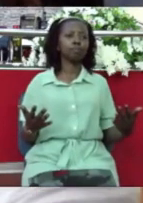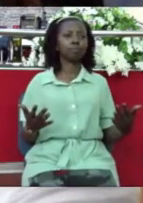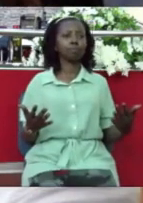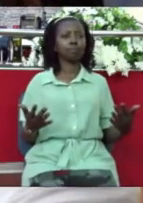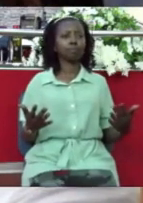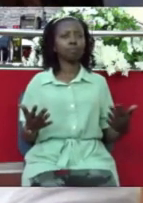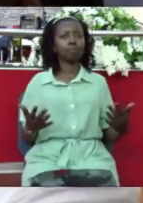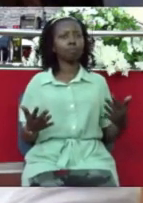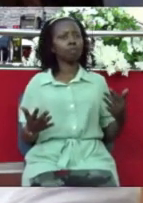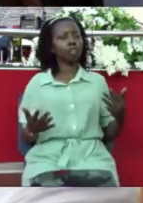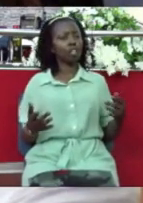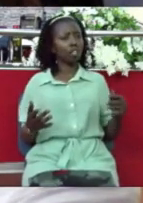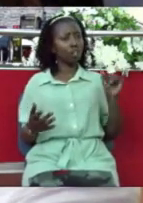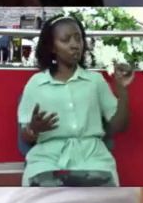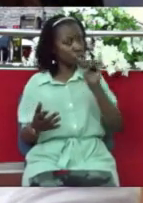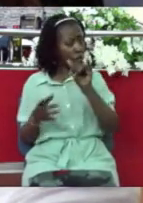are those mountains?